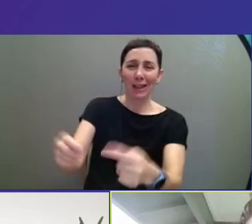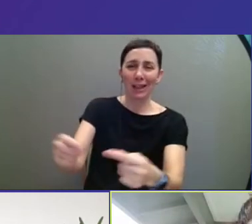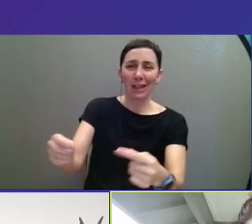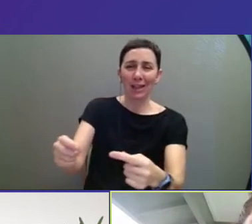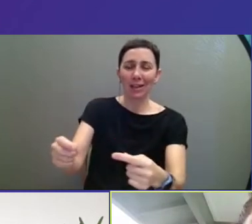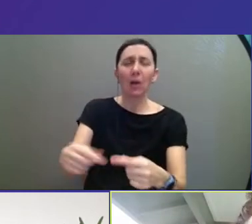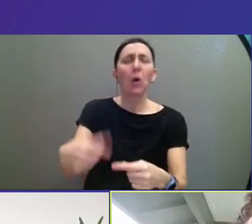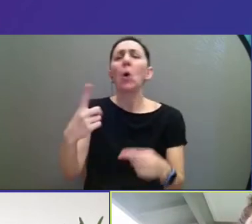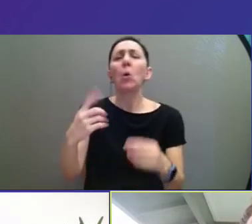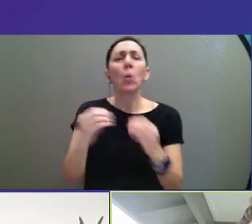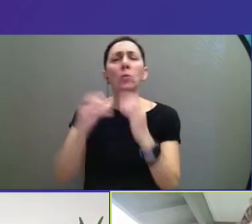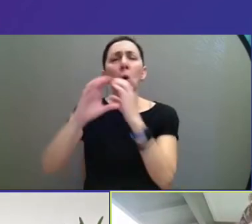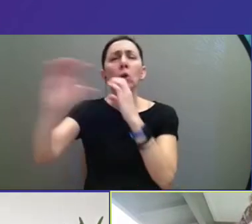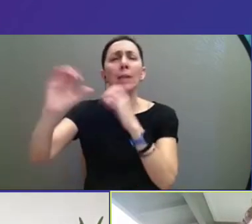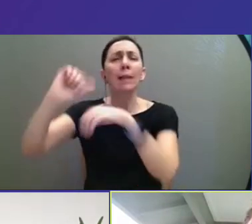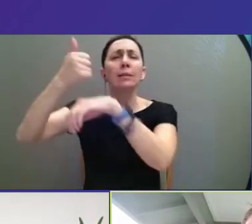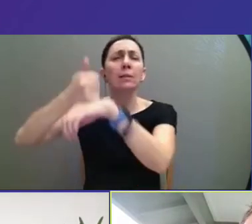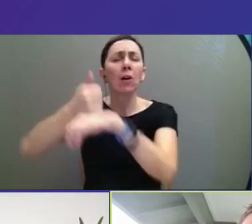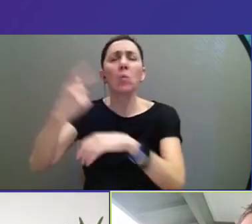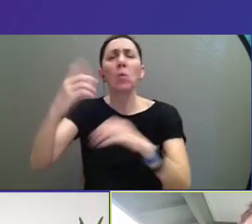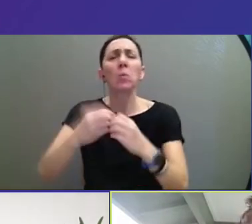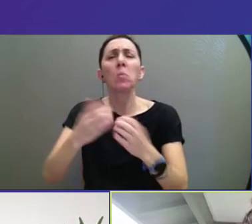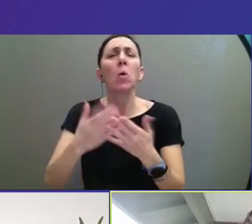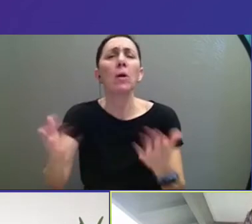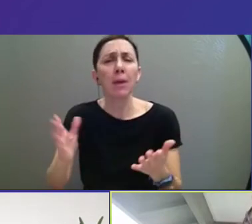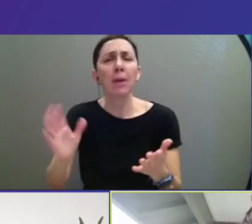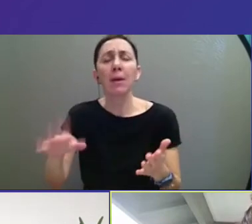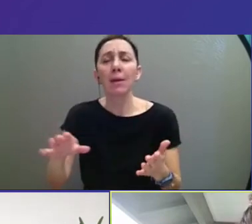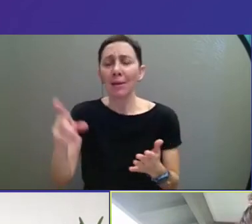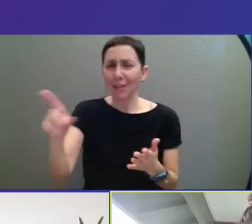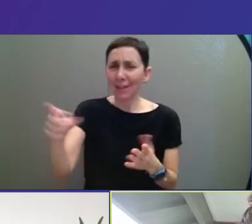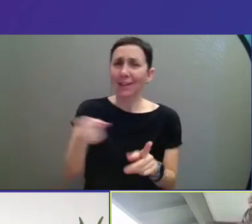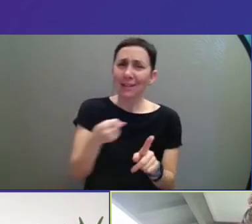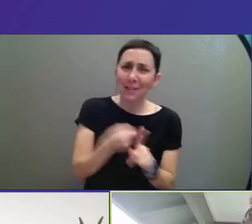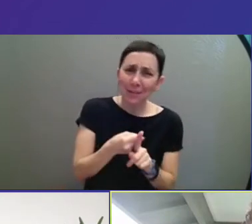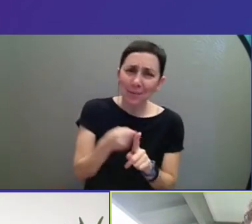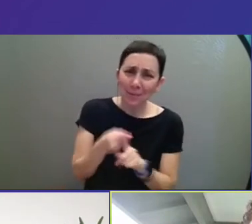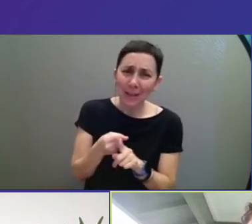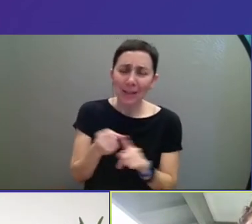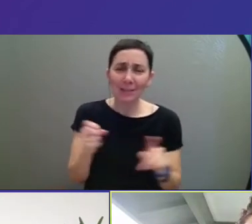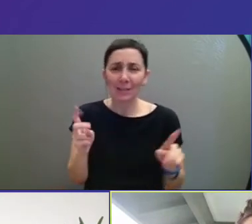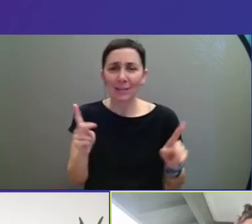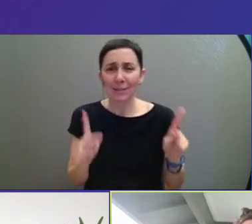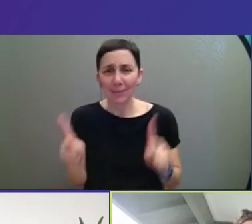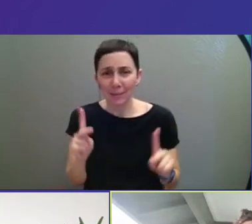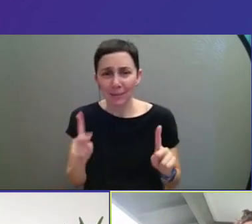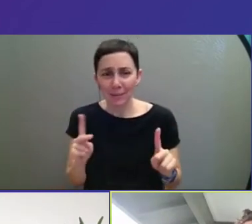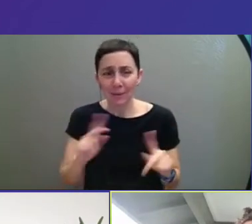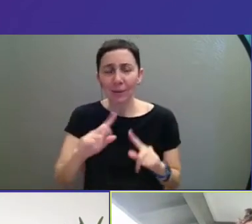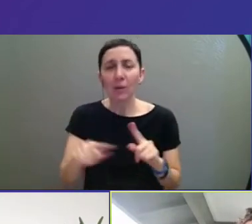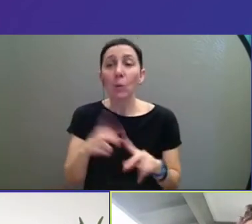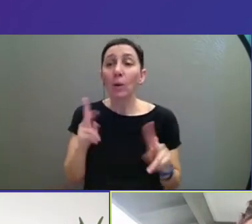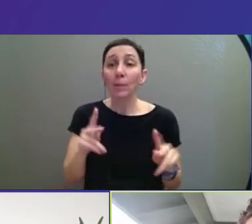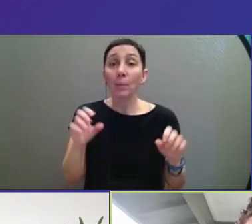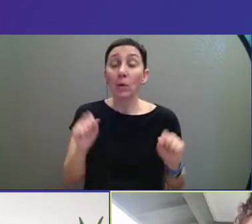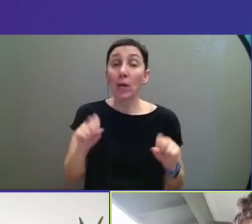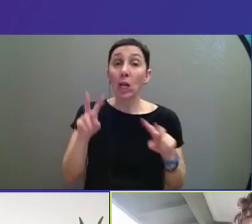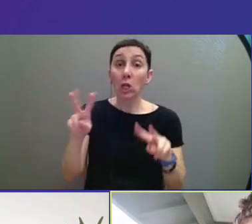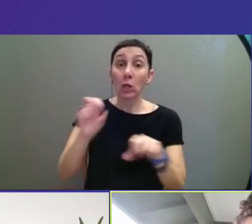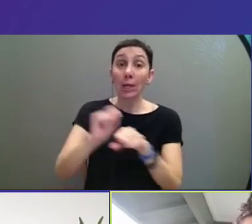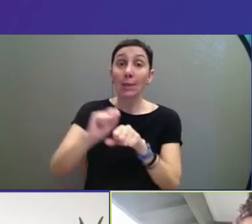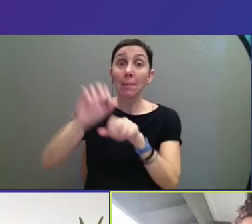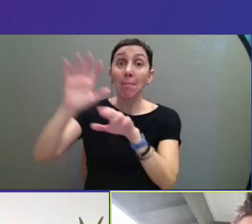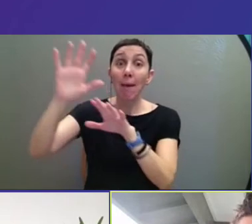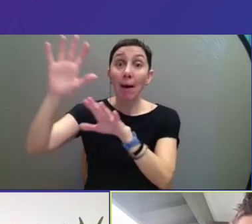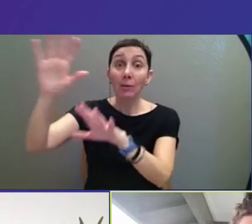telescope, just one more thing, that has a real effect. And so when people are able to look at the mountain and humanize